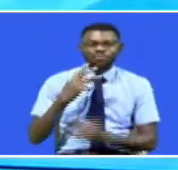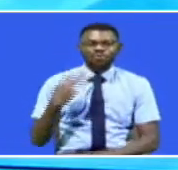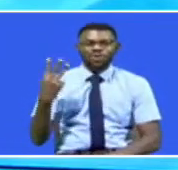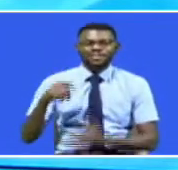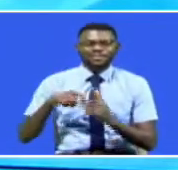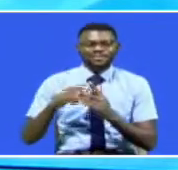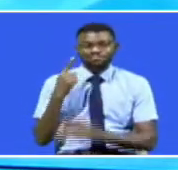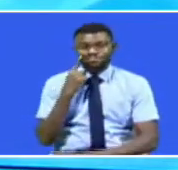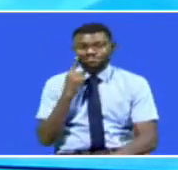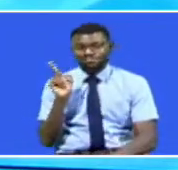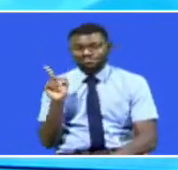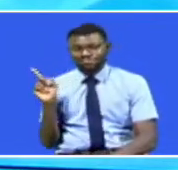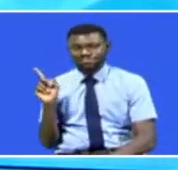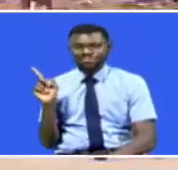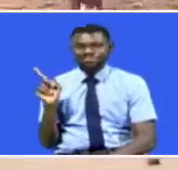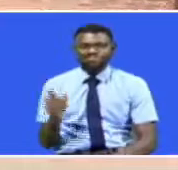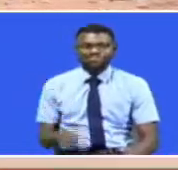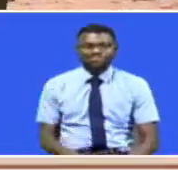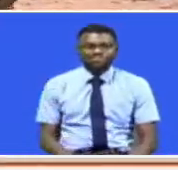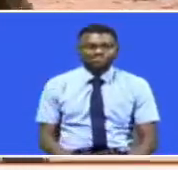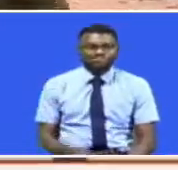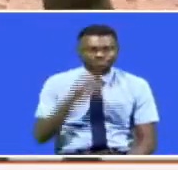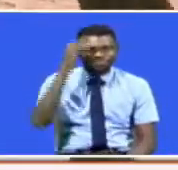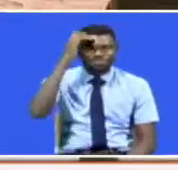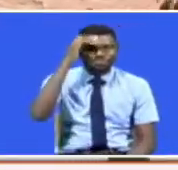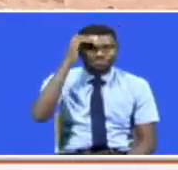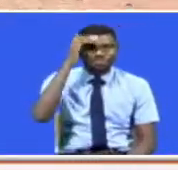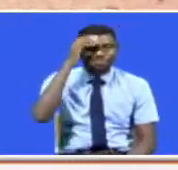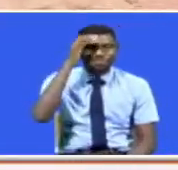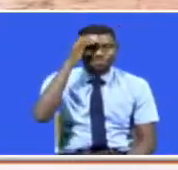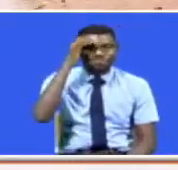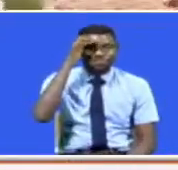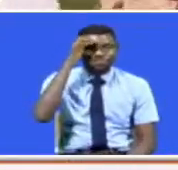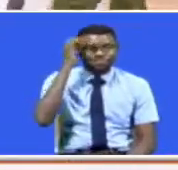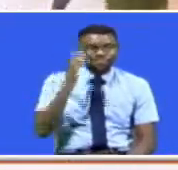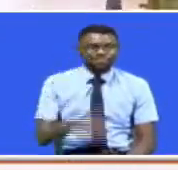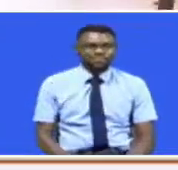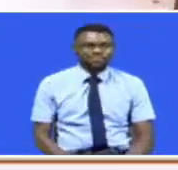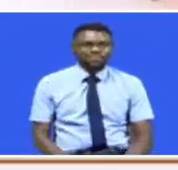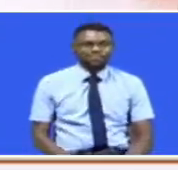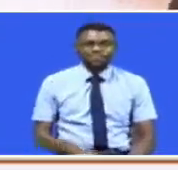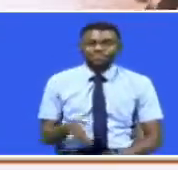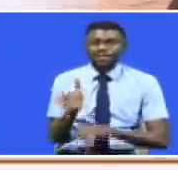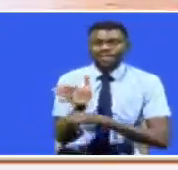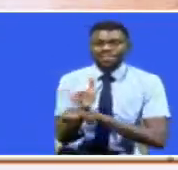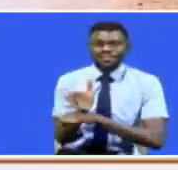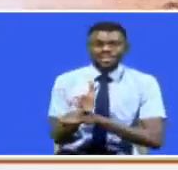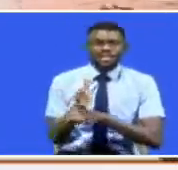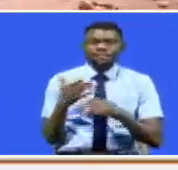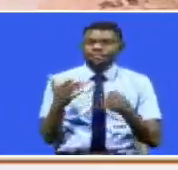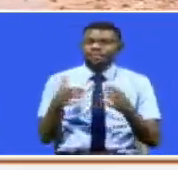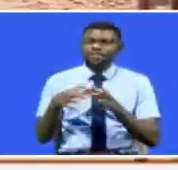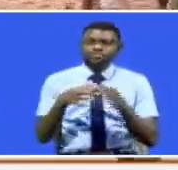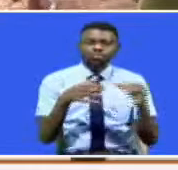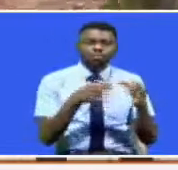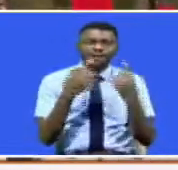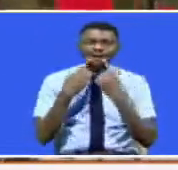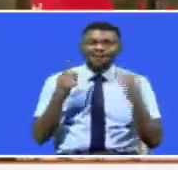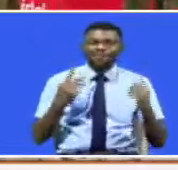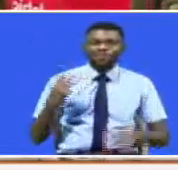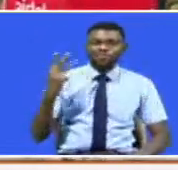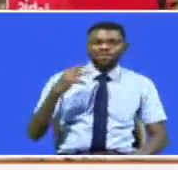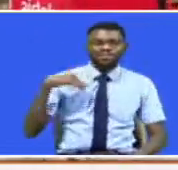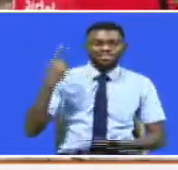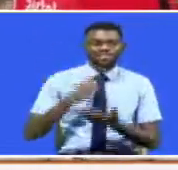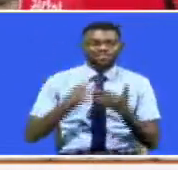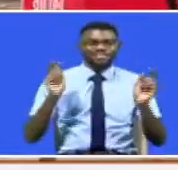Willy Lusige reports. A few days after Azimio la Umoja on Thursday called for fresh protests on Wednesday next